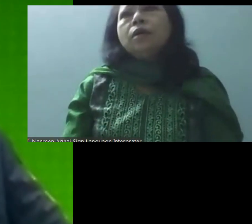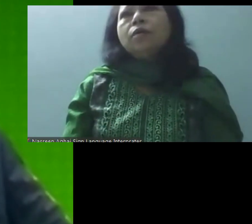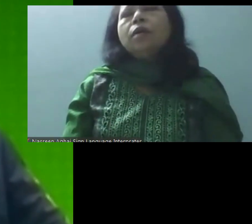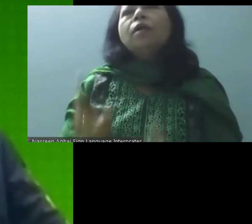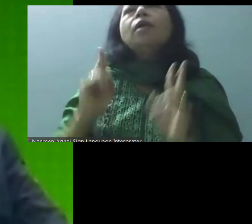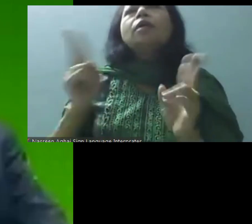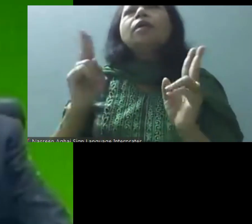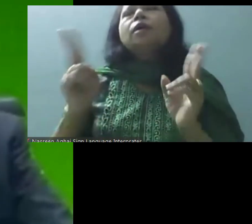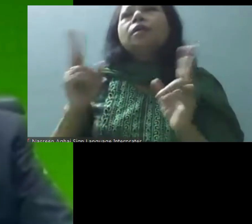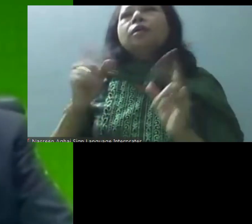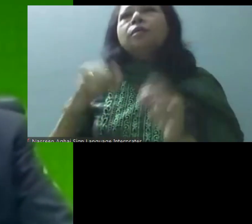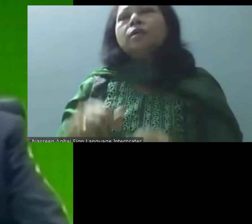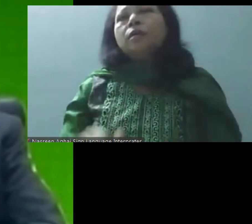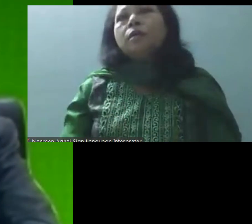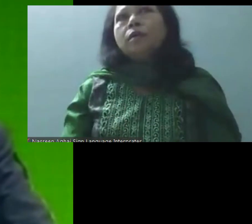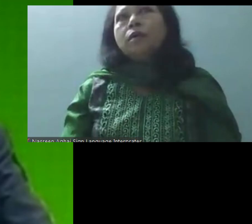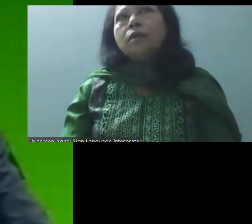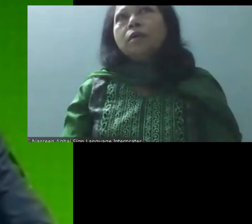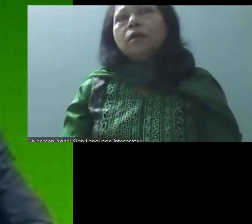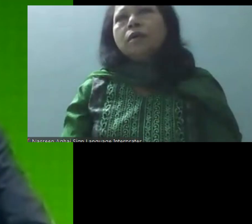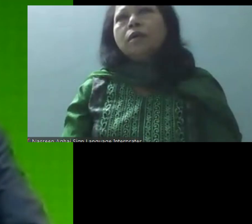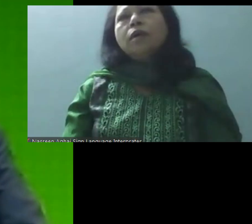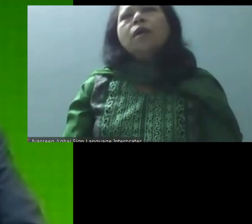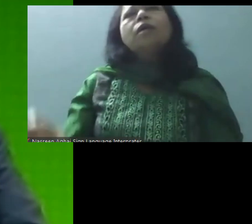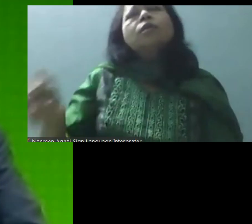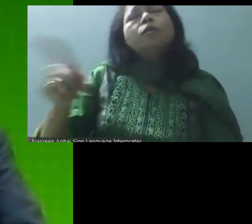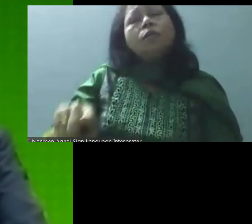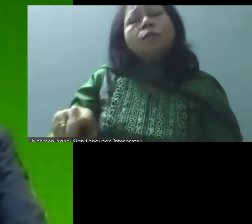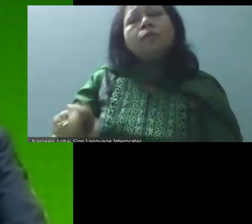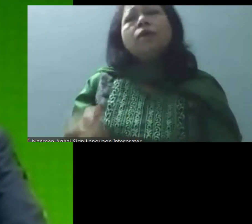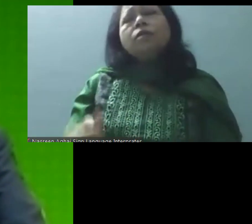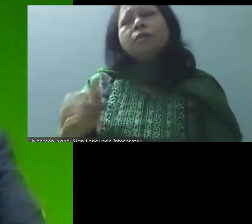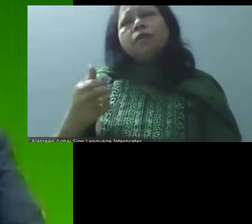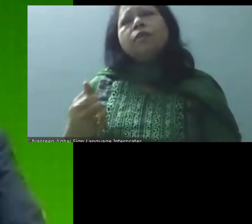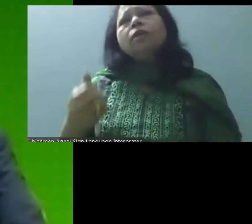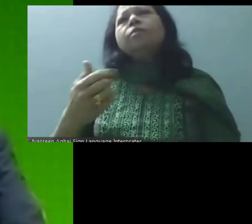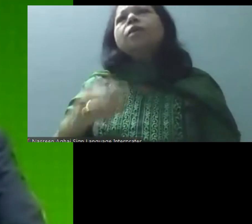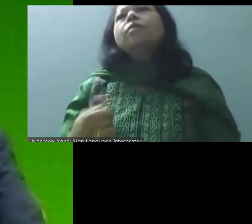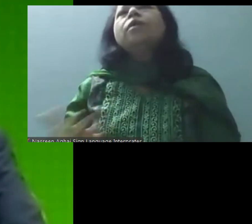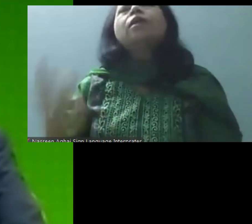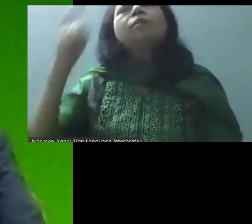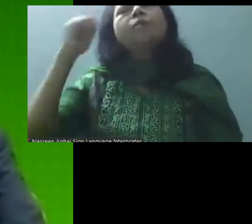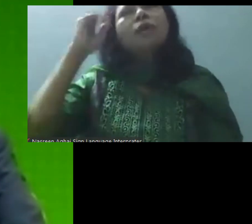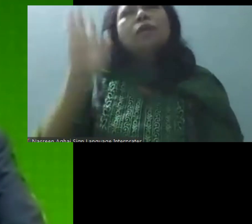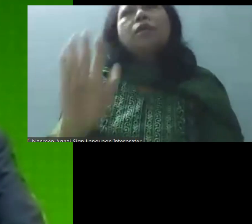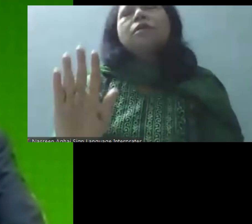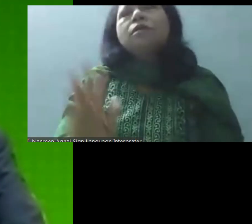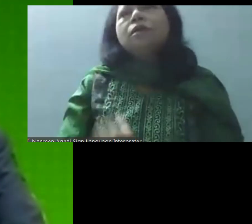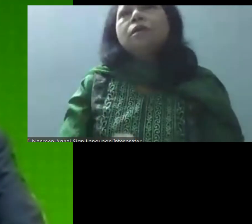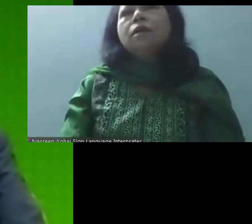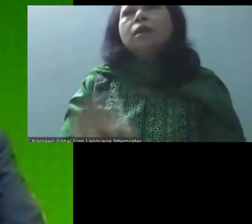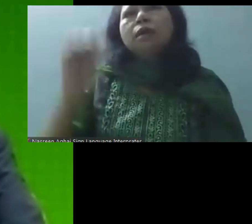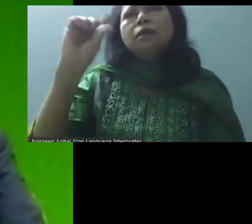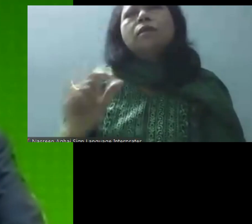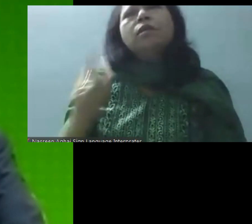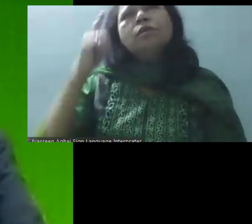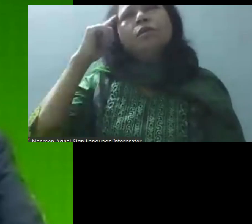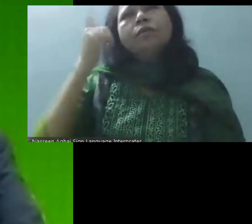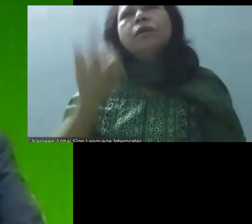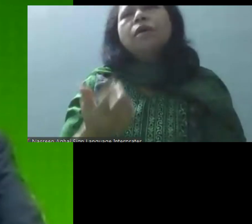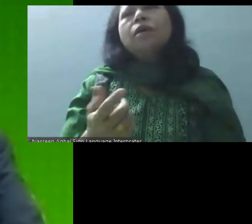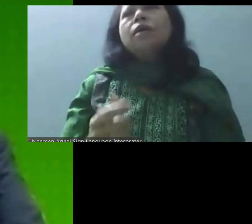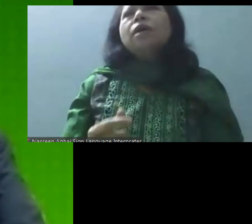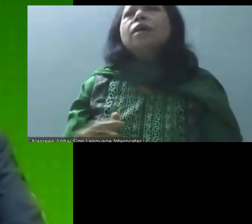or it is a reversible thing, as we understand now, we think that at least part of it is